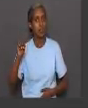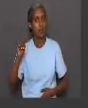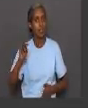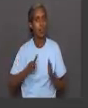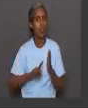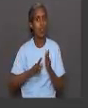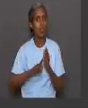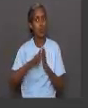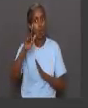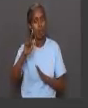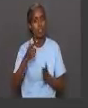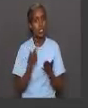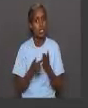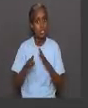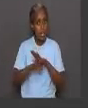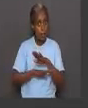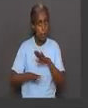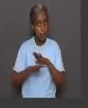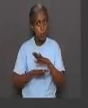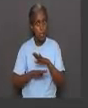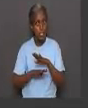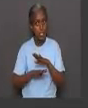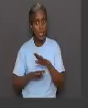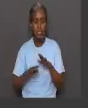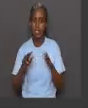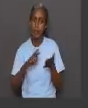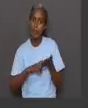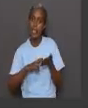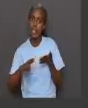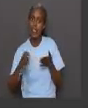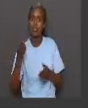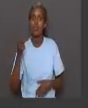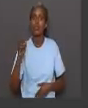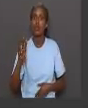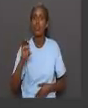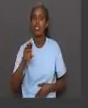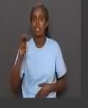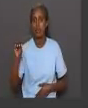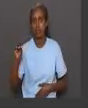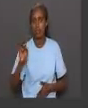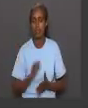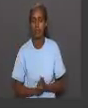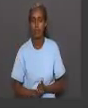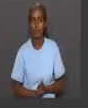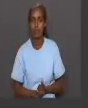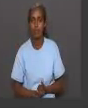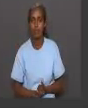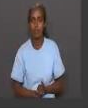tall, and its base has a radius of 12 centimeters.